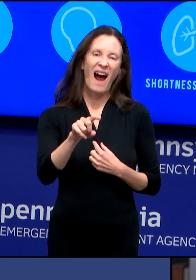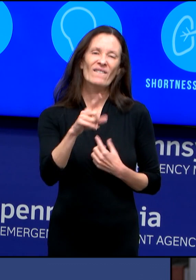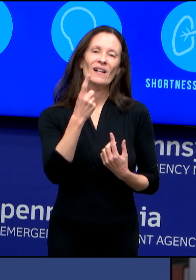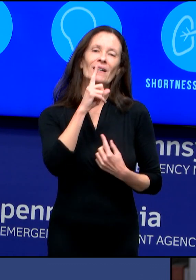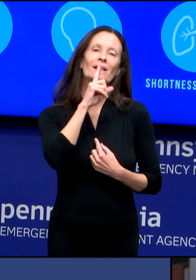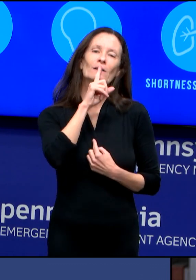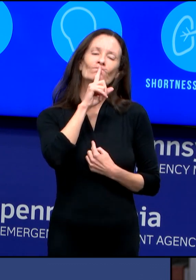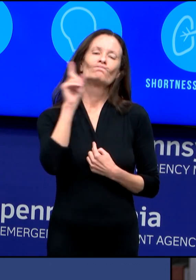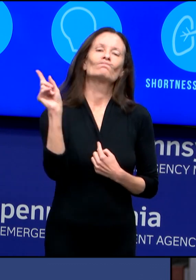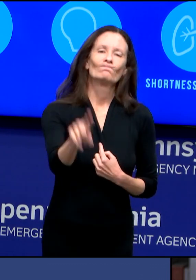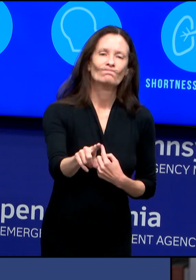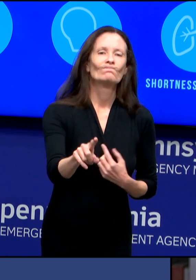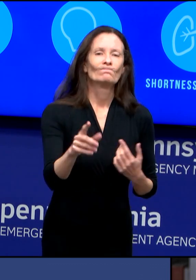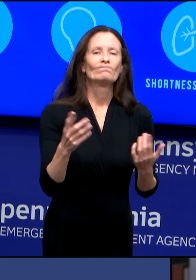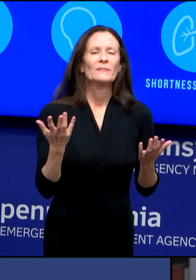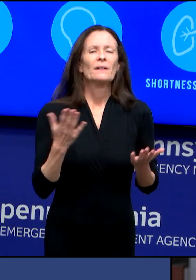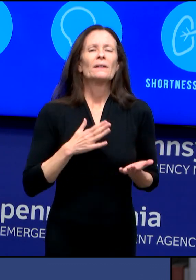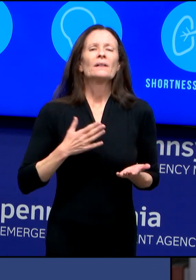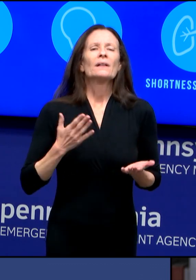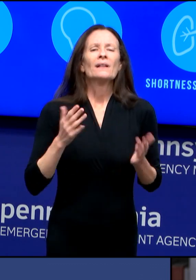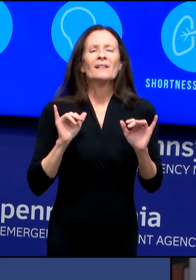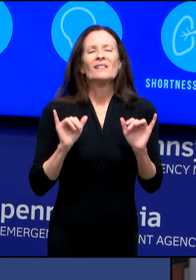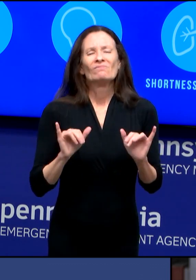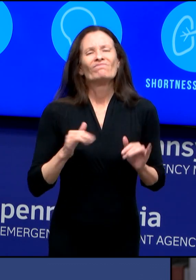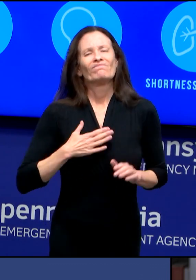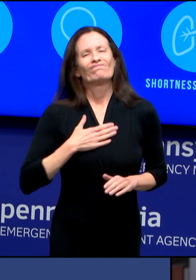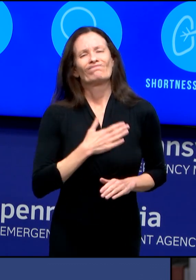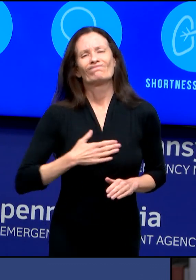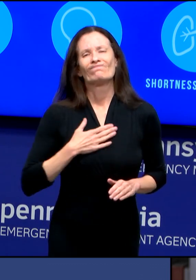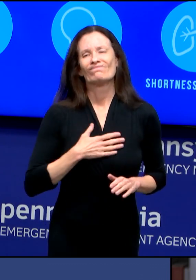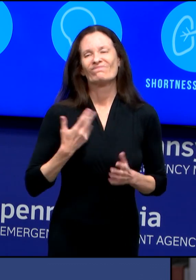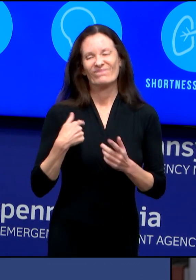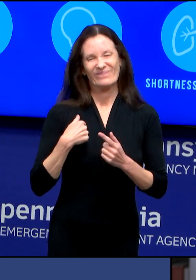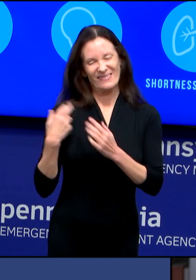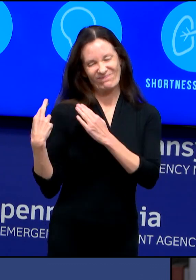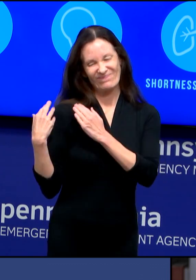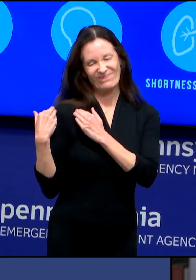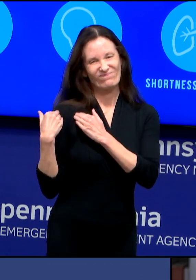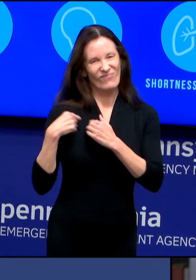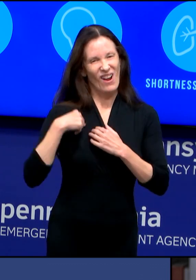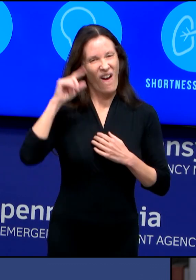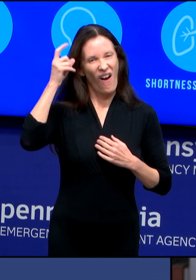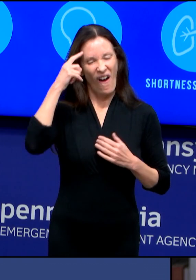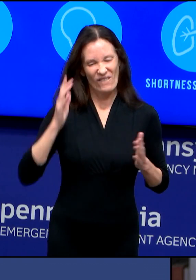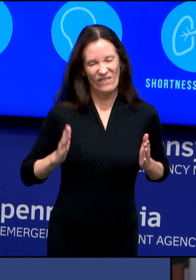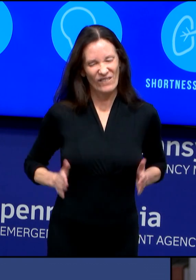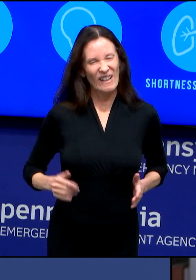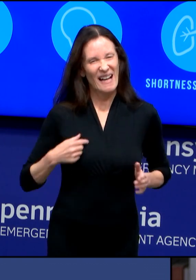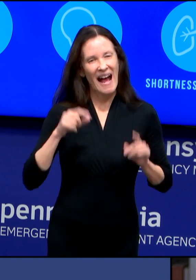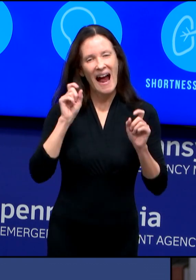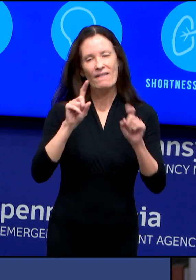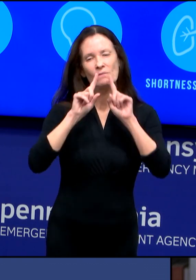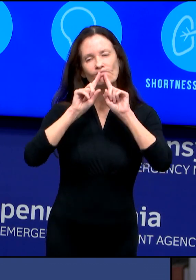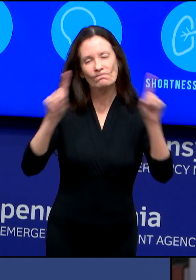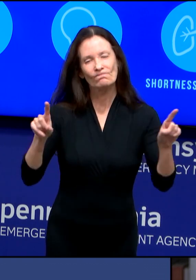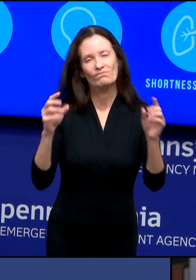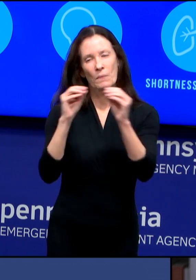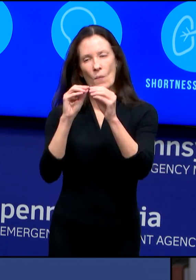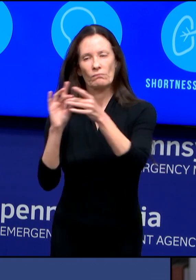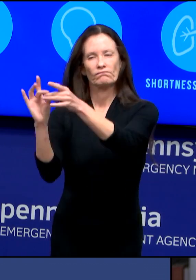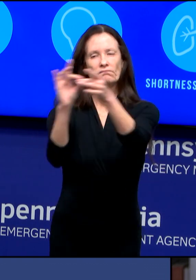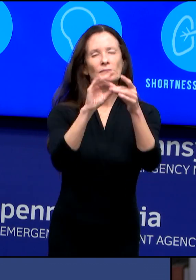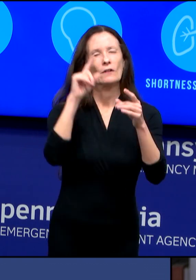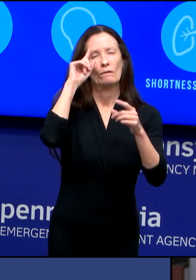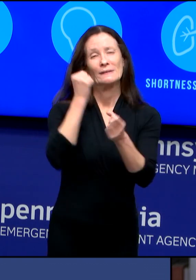us recognize the shared responsibility we have to make this work. As a follow-up to that, WHYY would like to know how